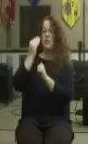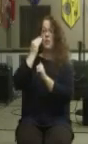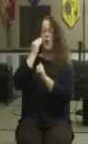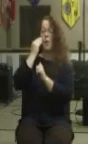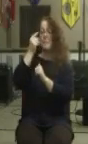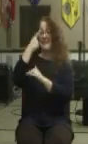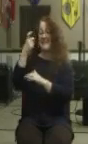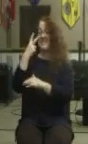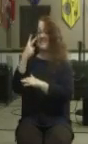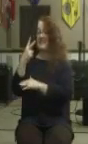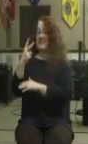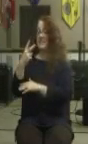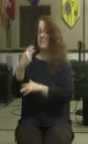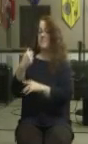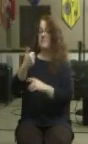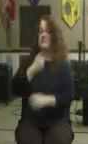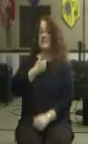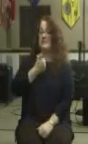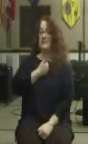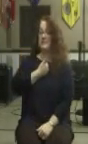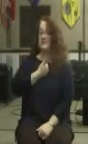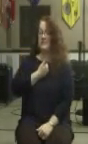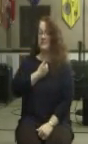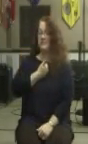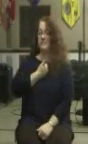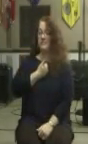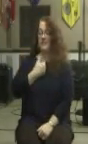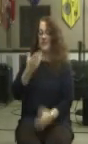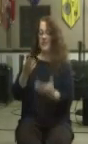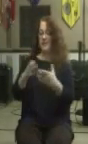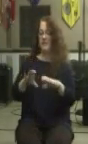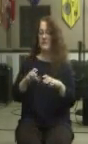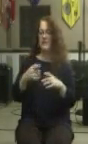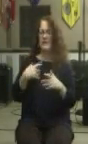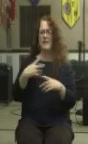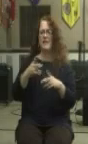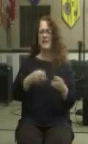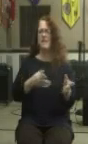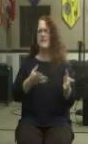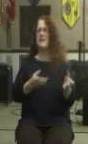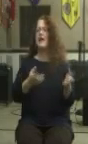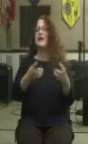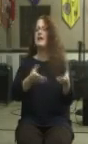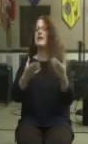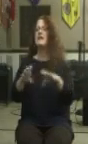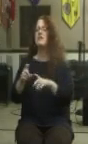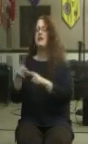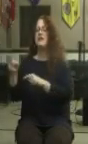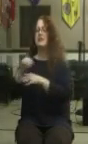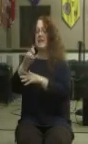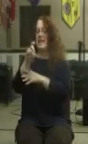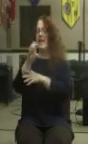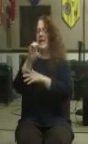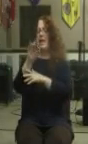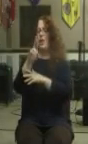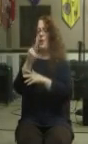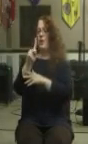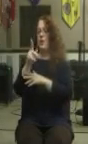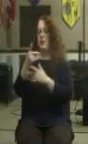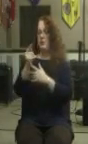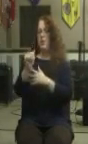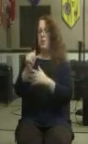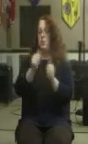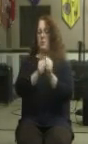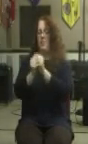How do you know this? Because I've seen it for myself. I got a chance to take Erica with us to Panama.